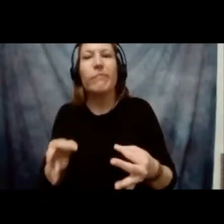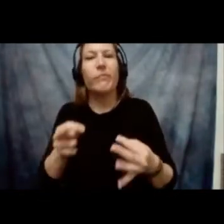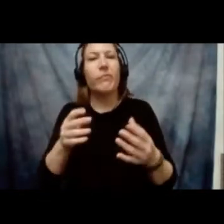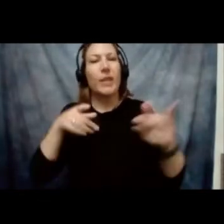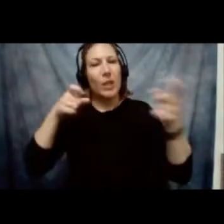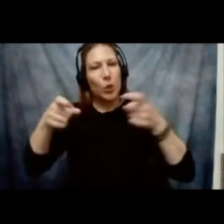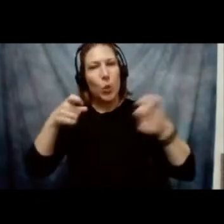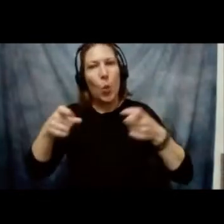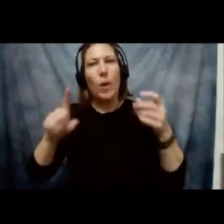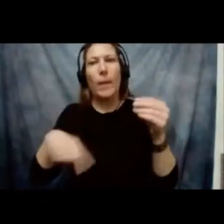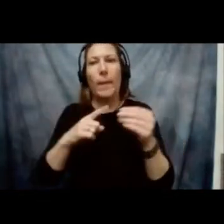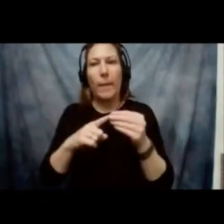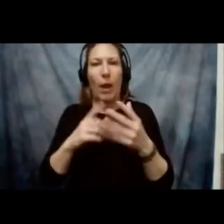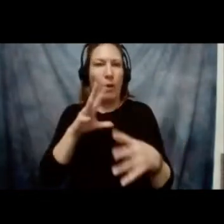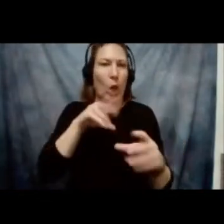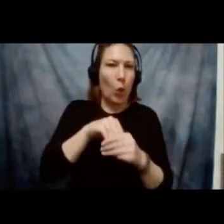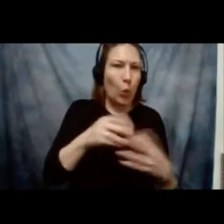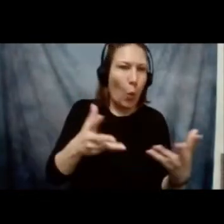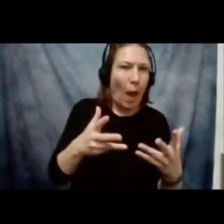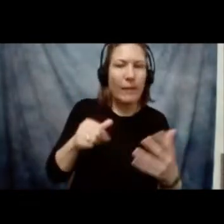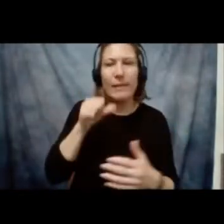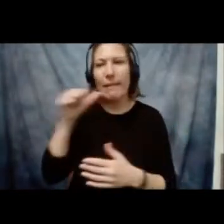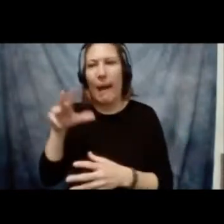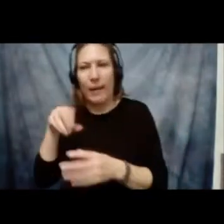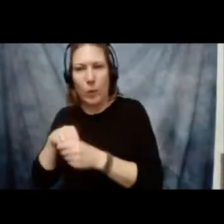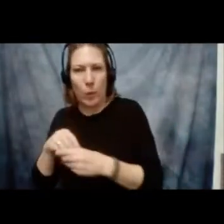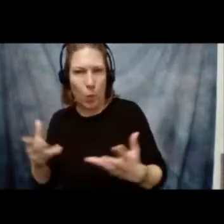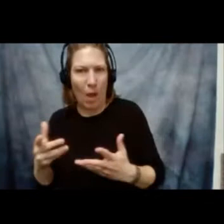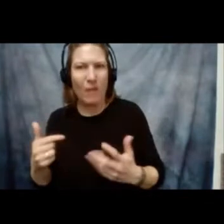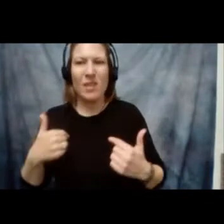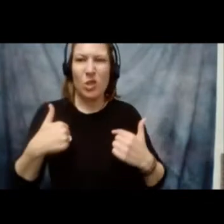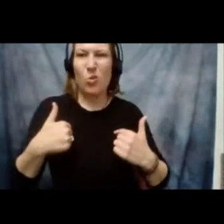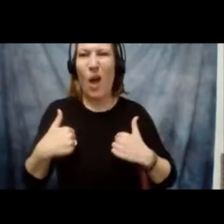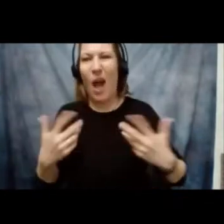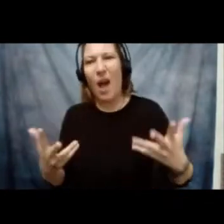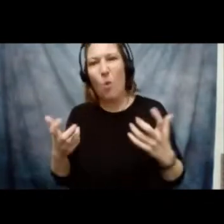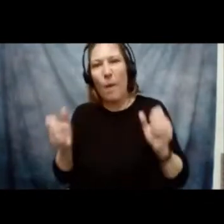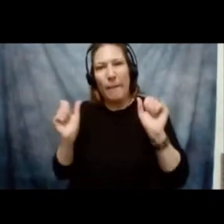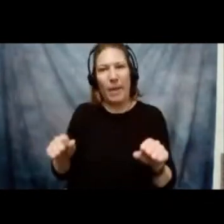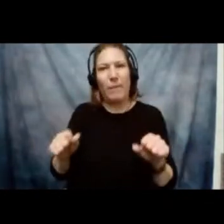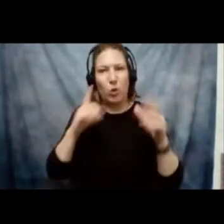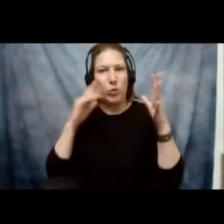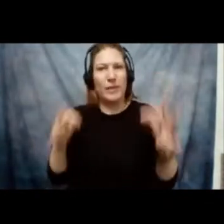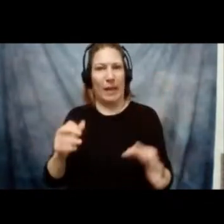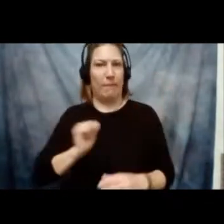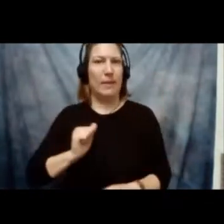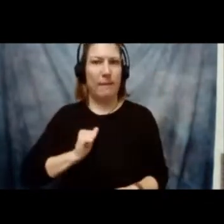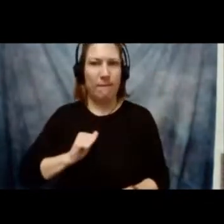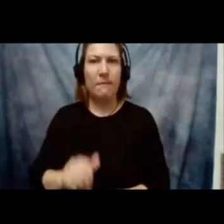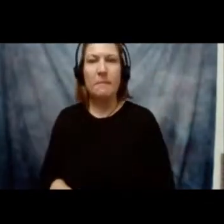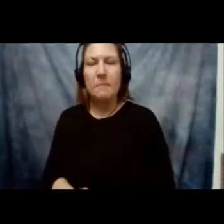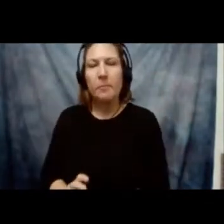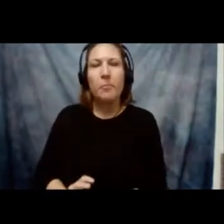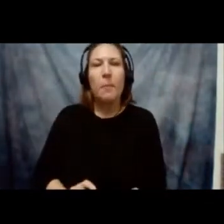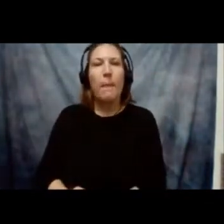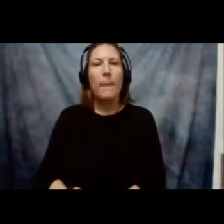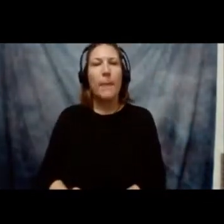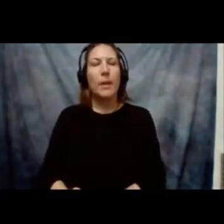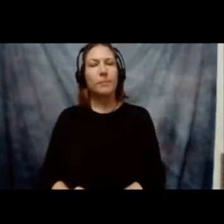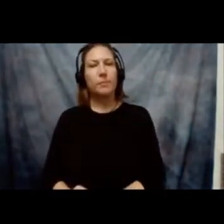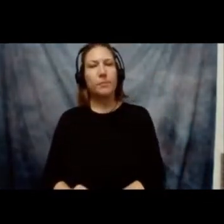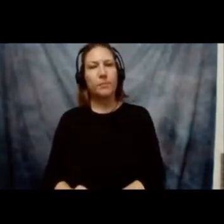say in that audio description spliced in portions. So those are two different ways